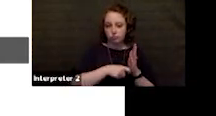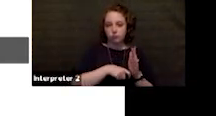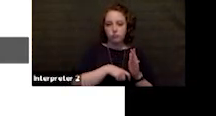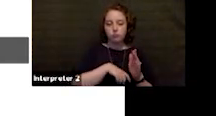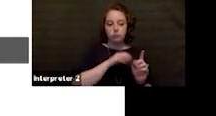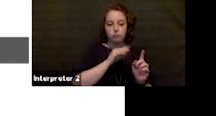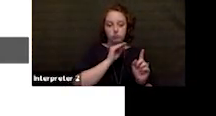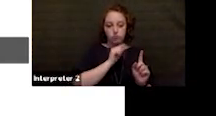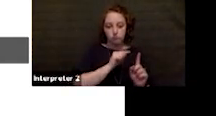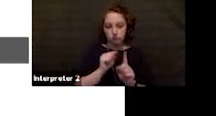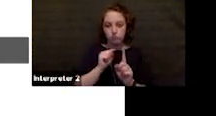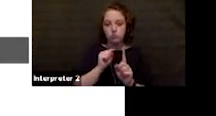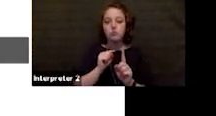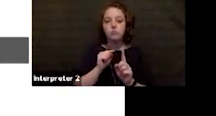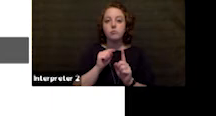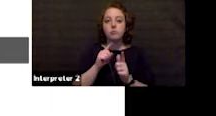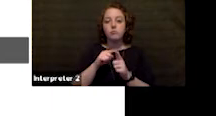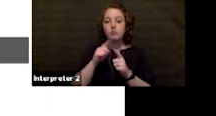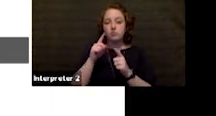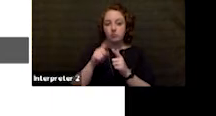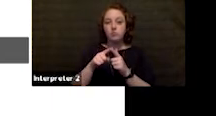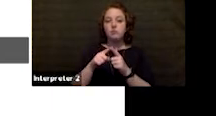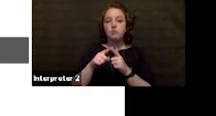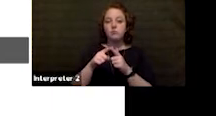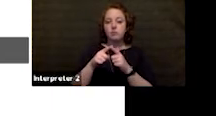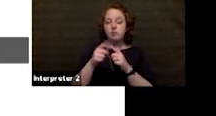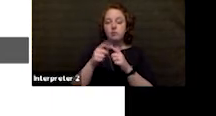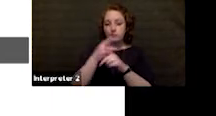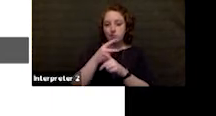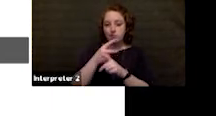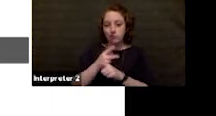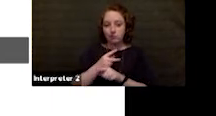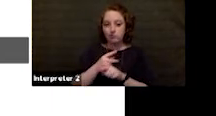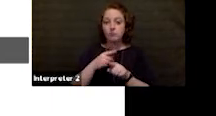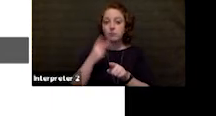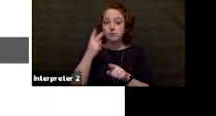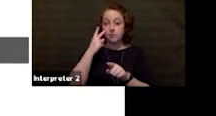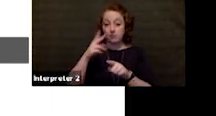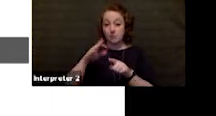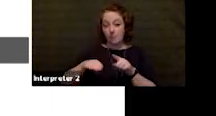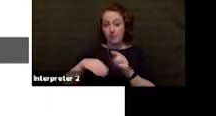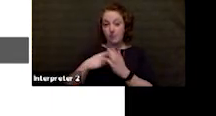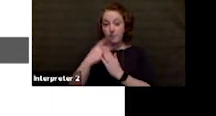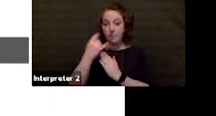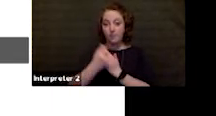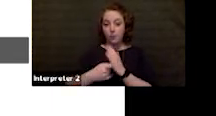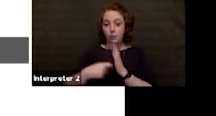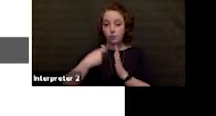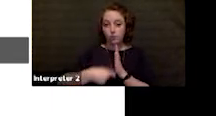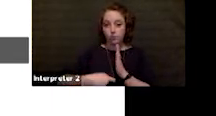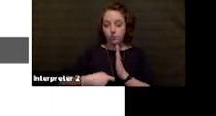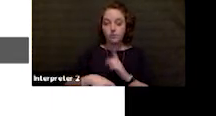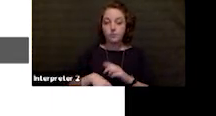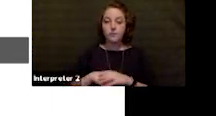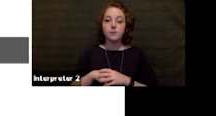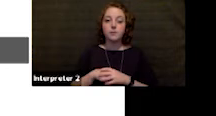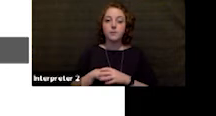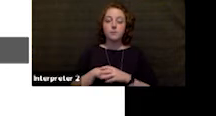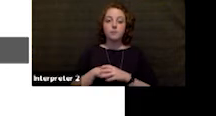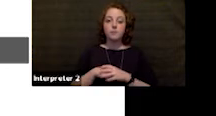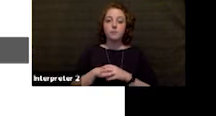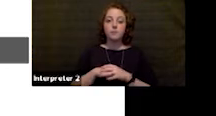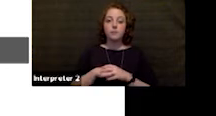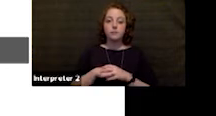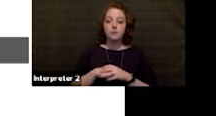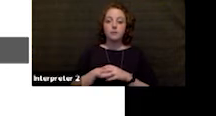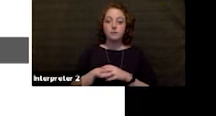out. And so the chart at the bottom, you can see project costs. And so if you were to do all of the things